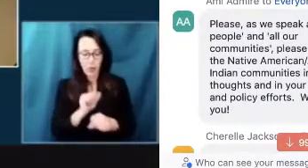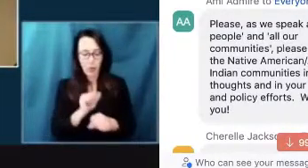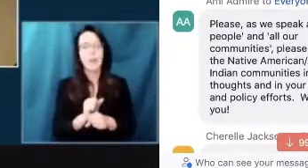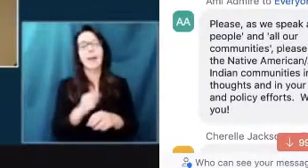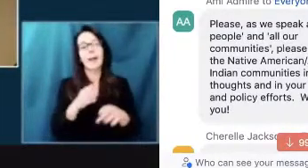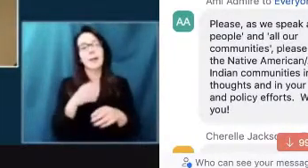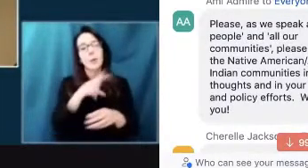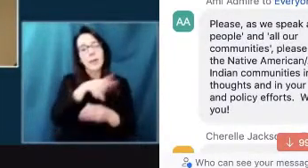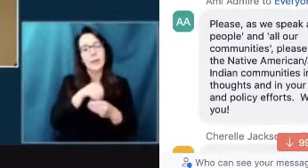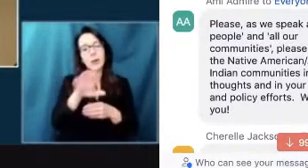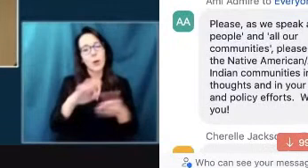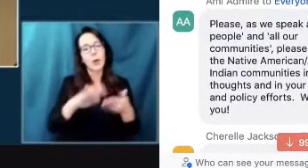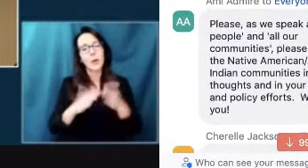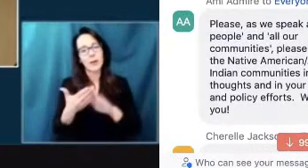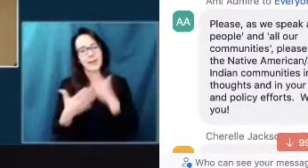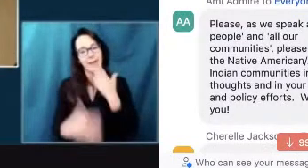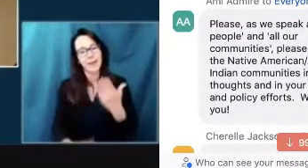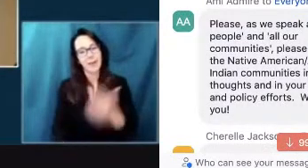communities.